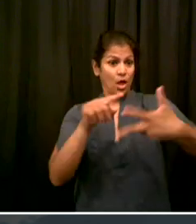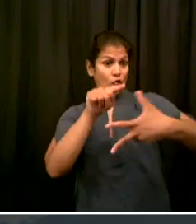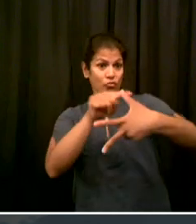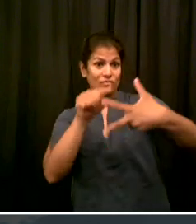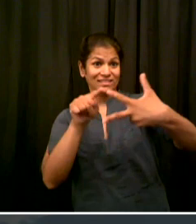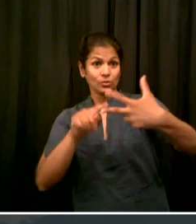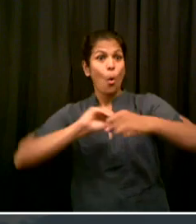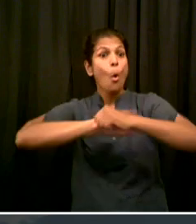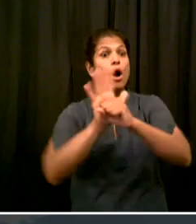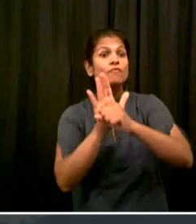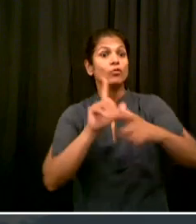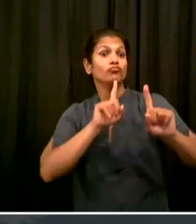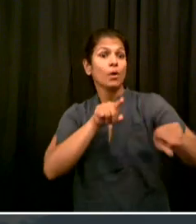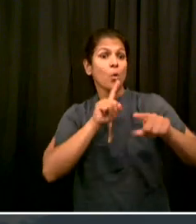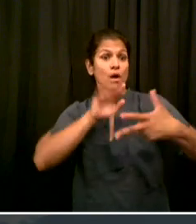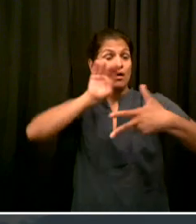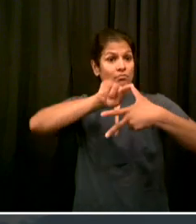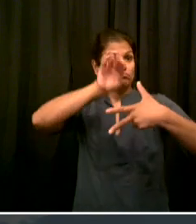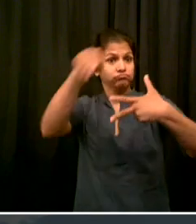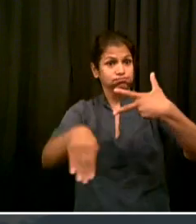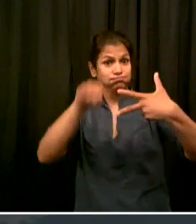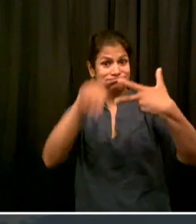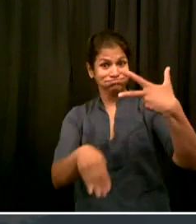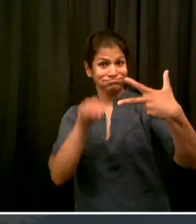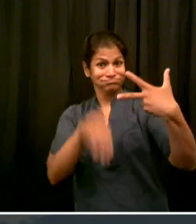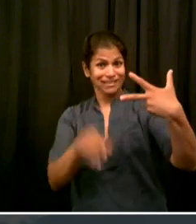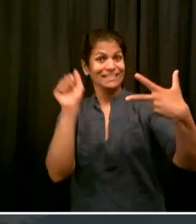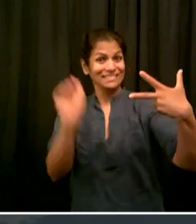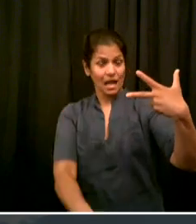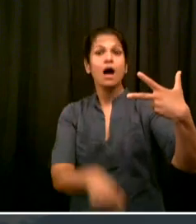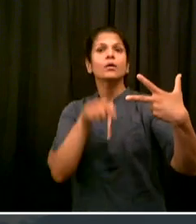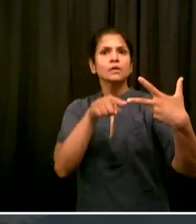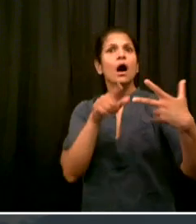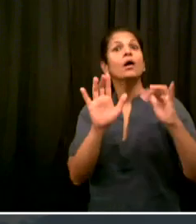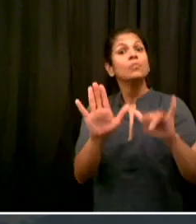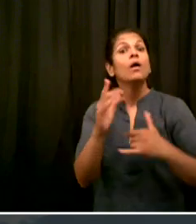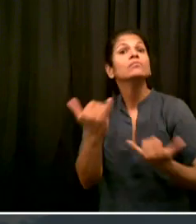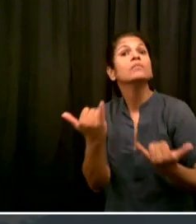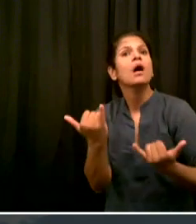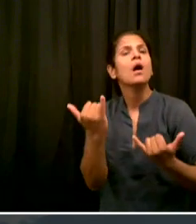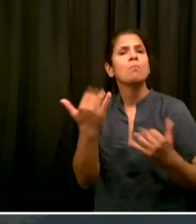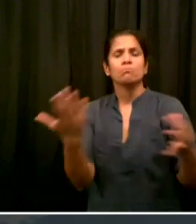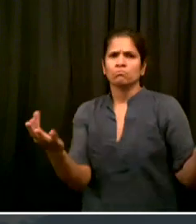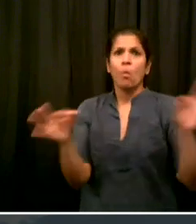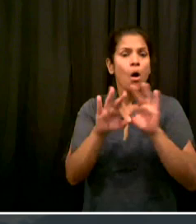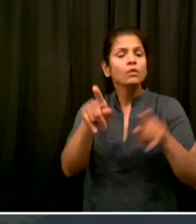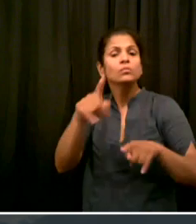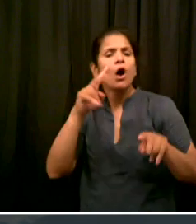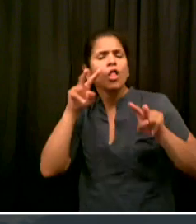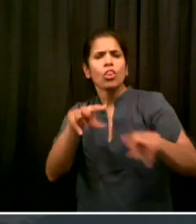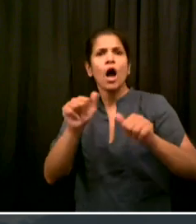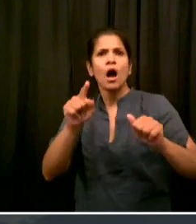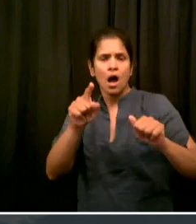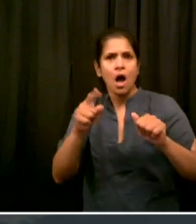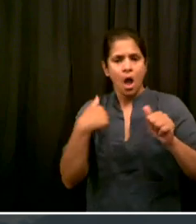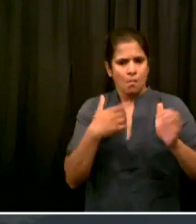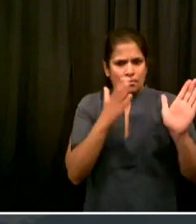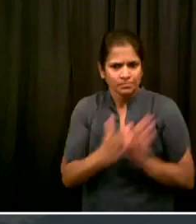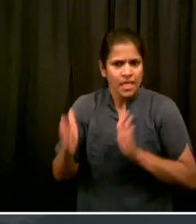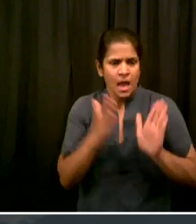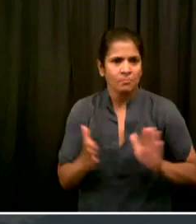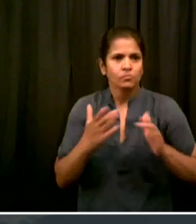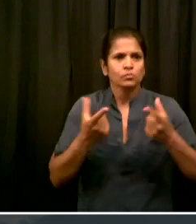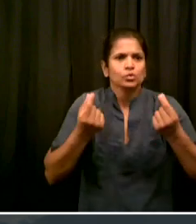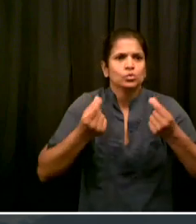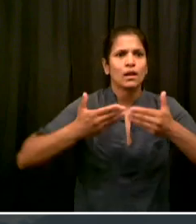today so that you get that perspective on just how much we have done, just how far we're going to make sure that our schools